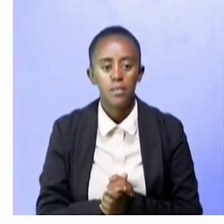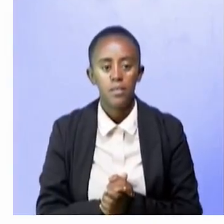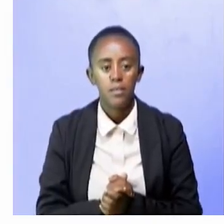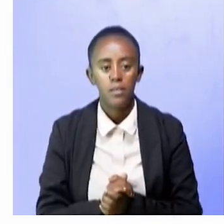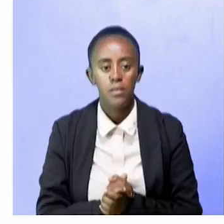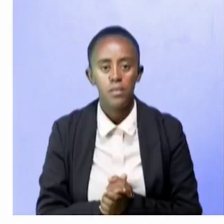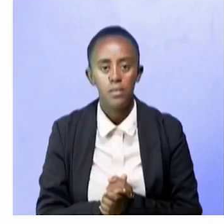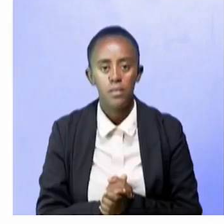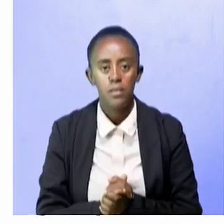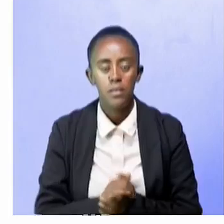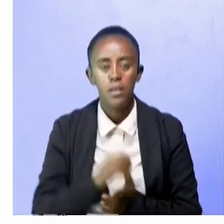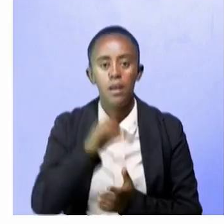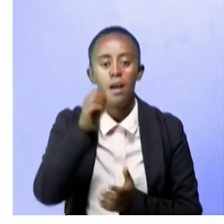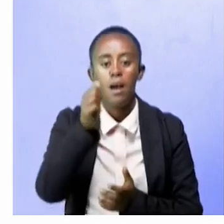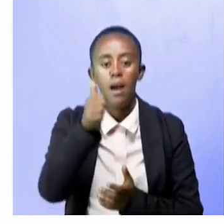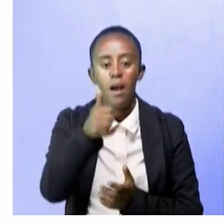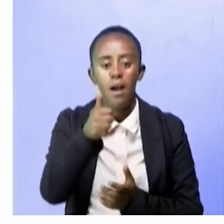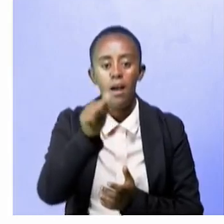Alter.